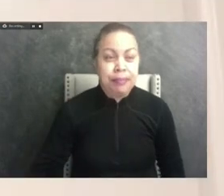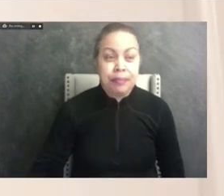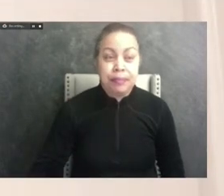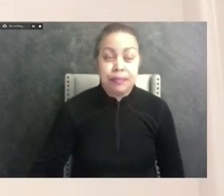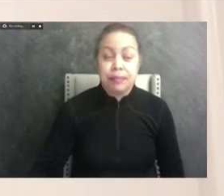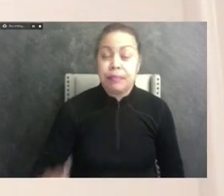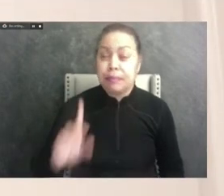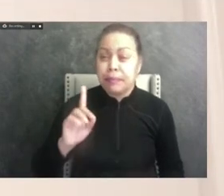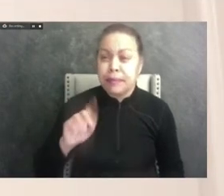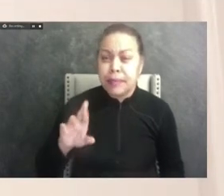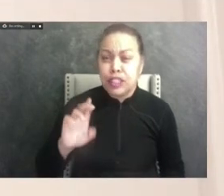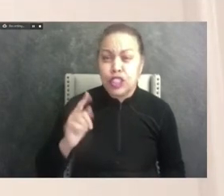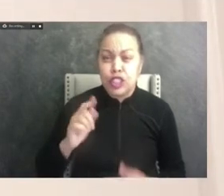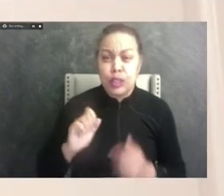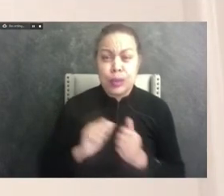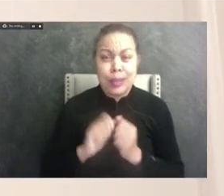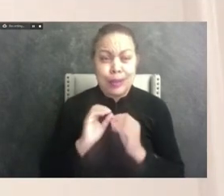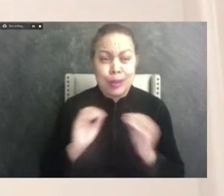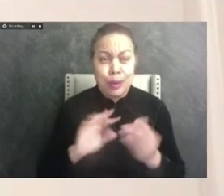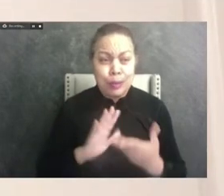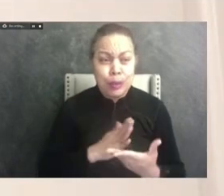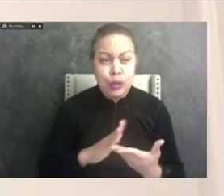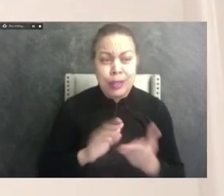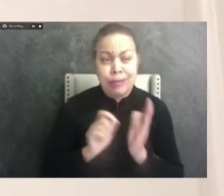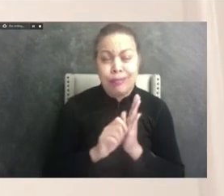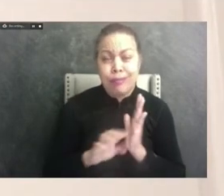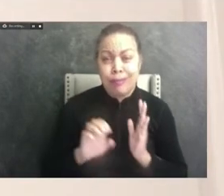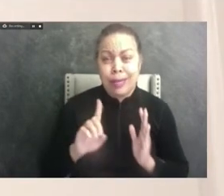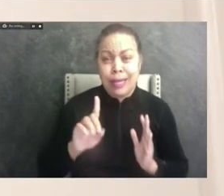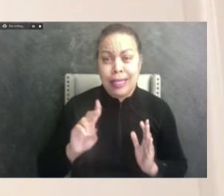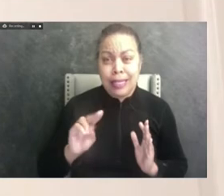Dirge Without Music by Edna St. Vincent Millay.